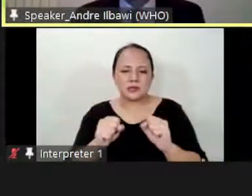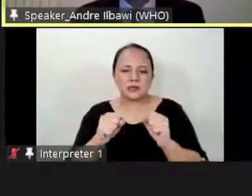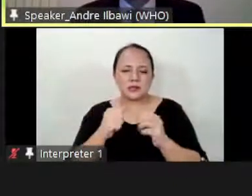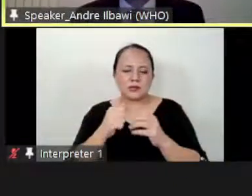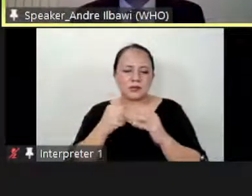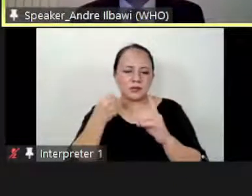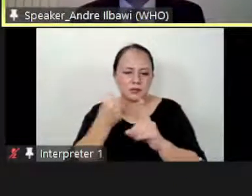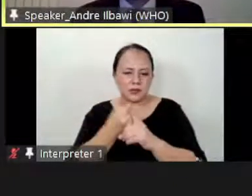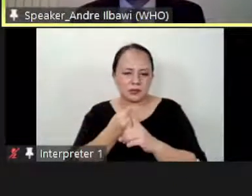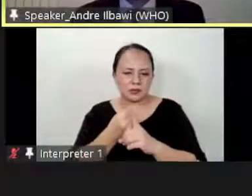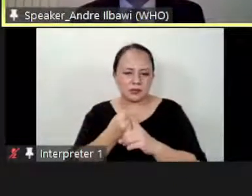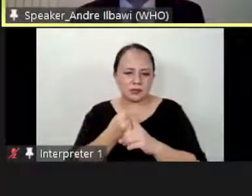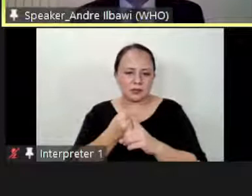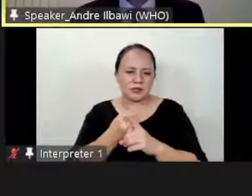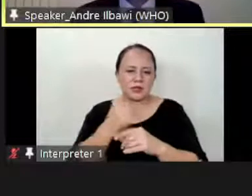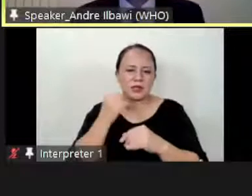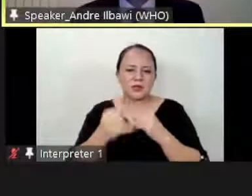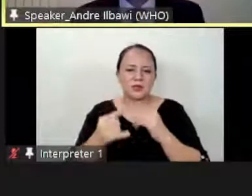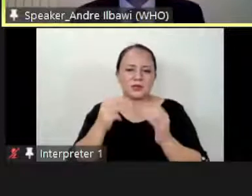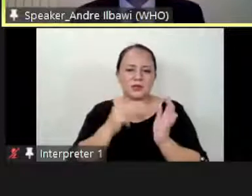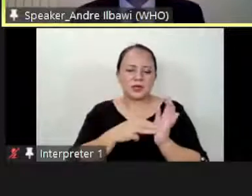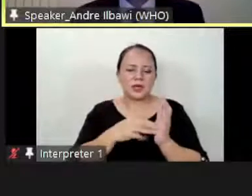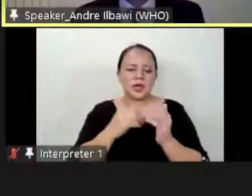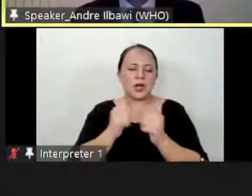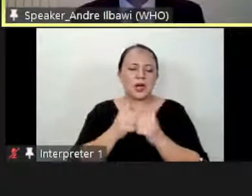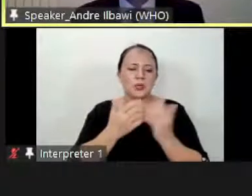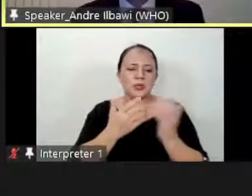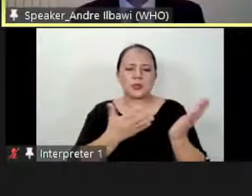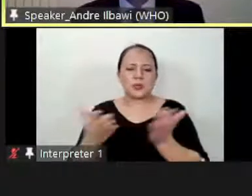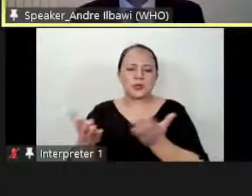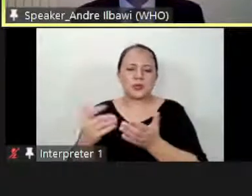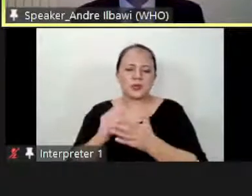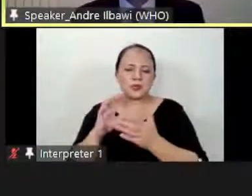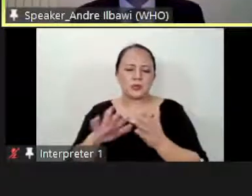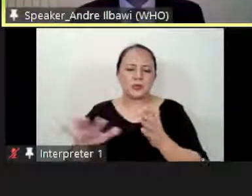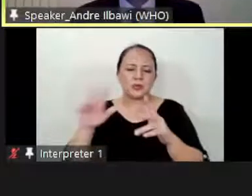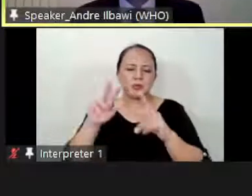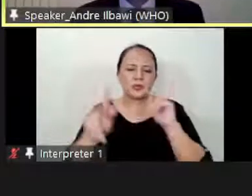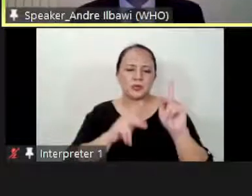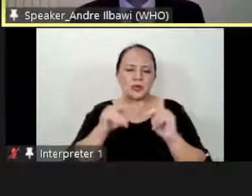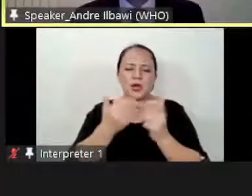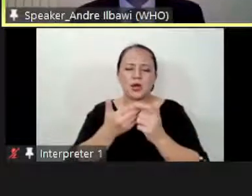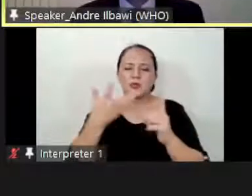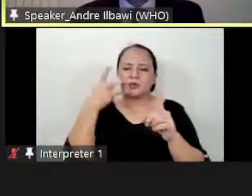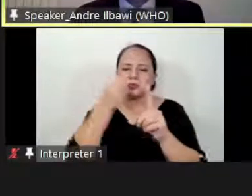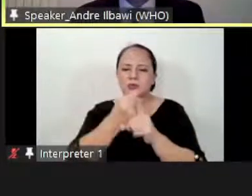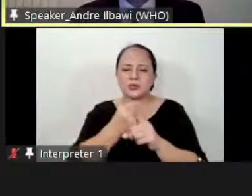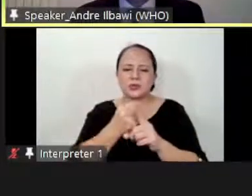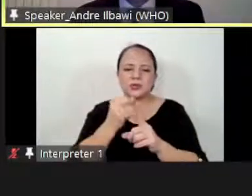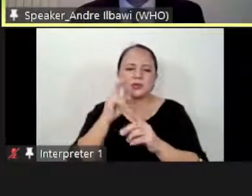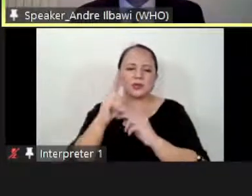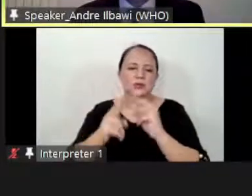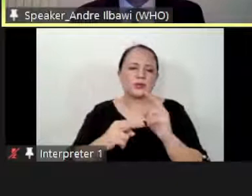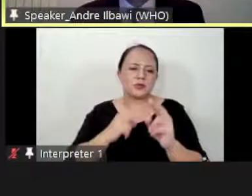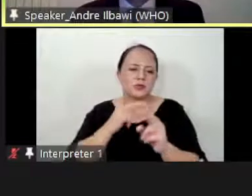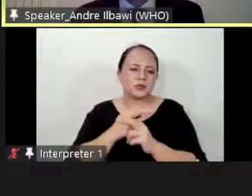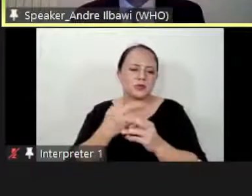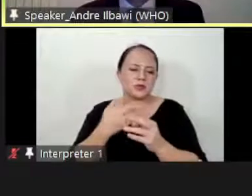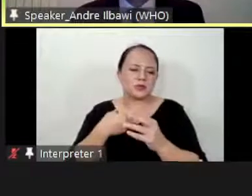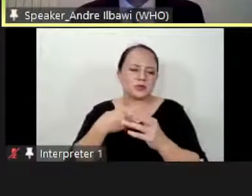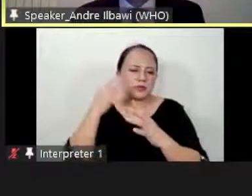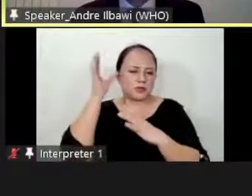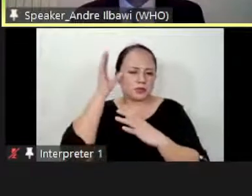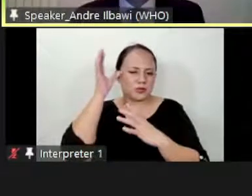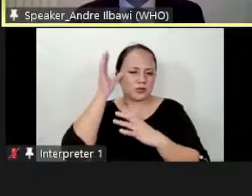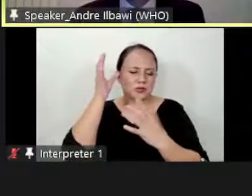impact. And the last message is now, how do we deliver this to an entire population? How do we achieve universal health coverage in cancer and in